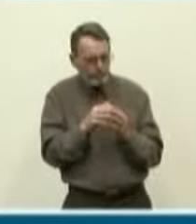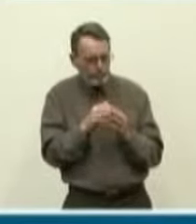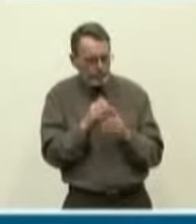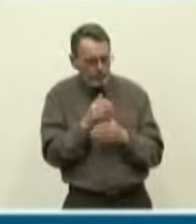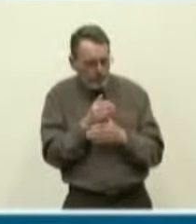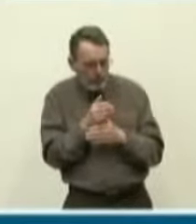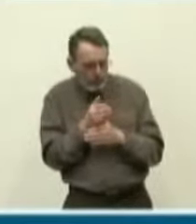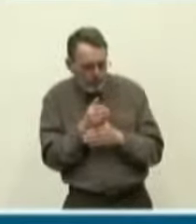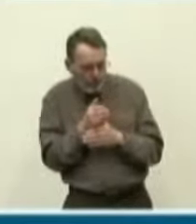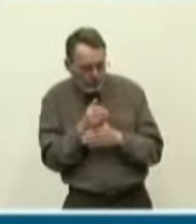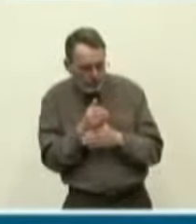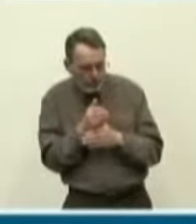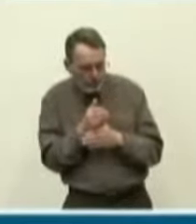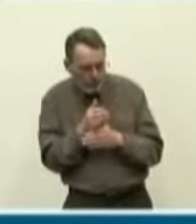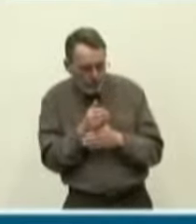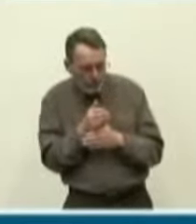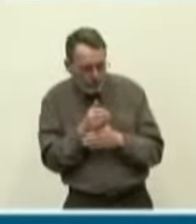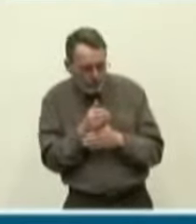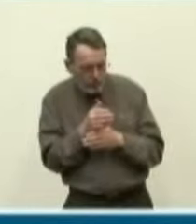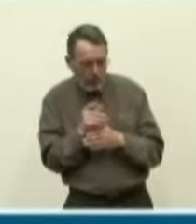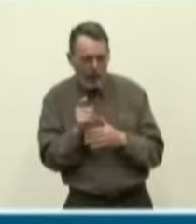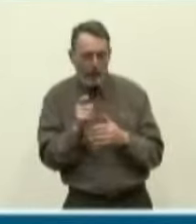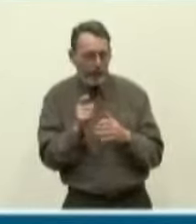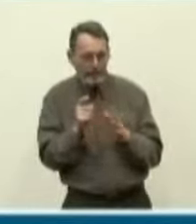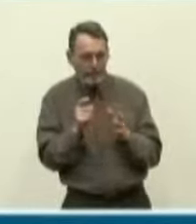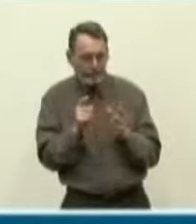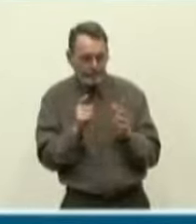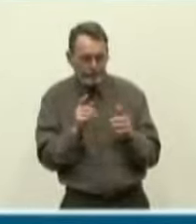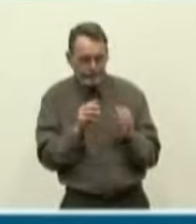Sorry, I have to move. I was just kidding.